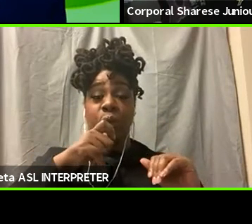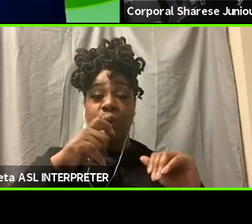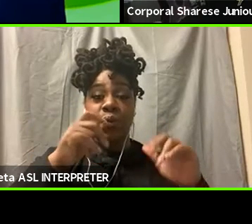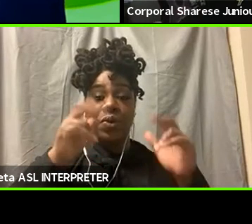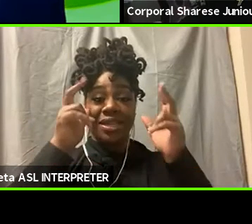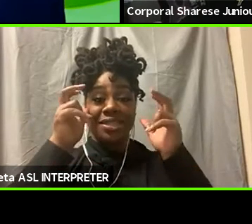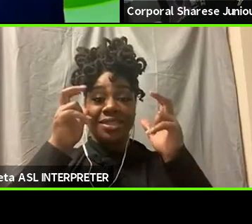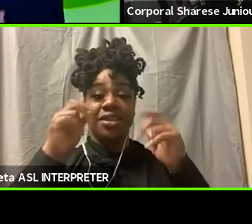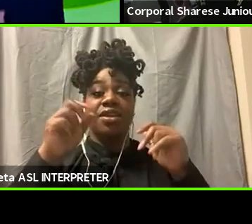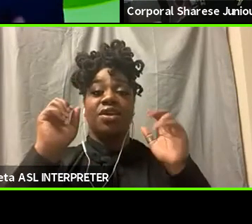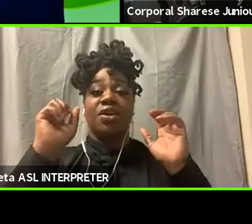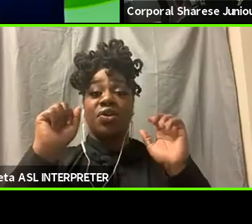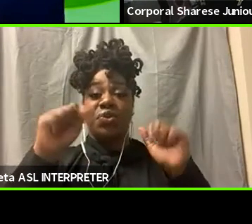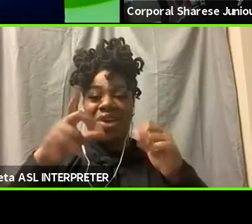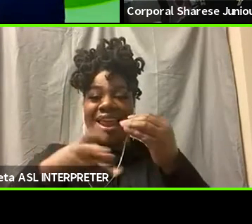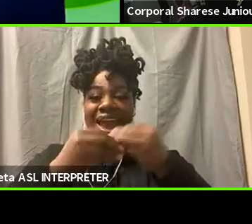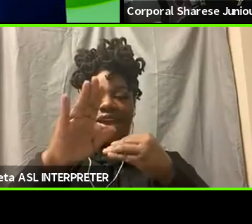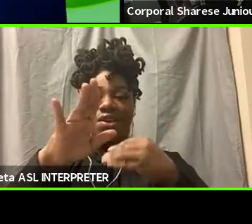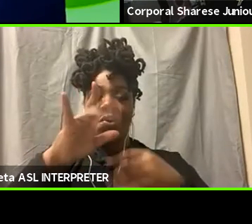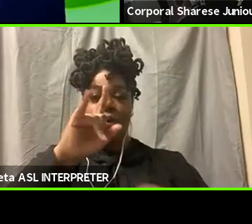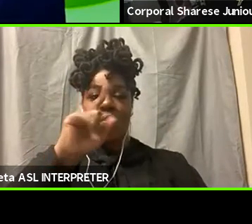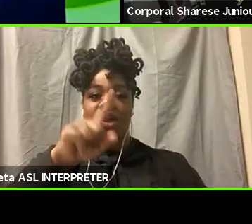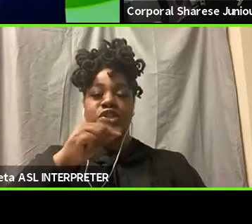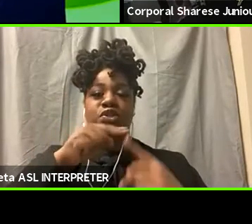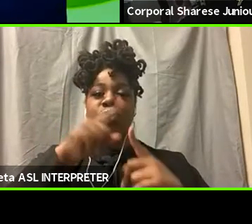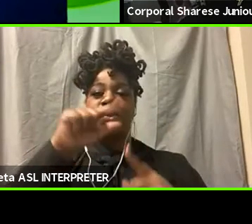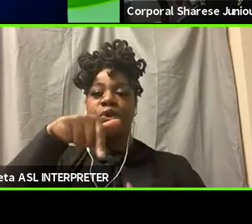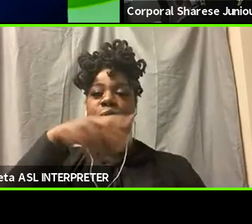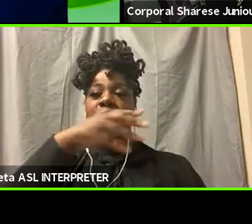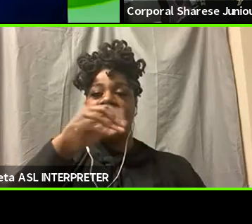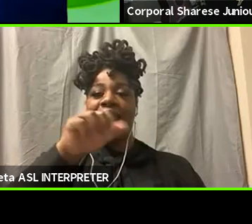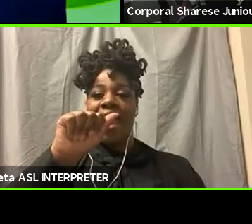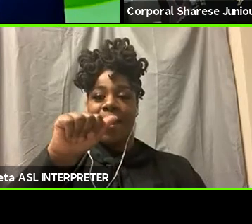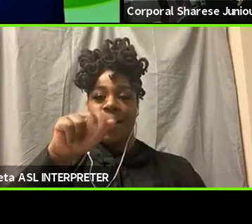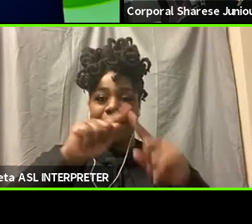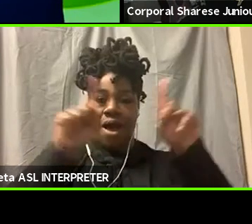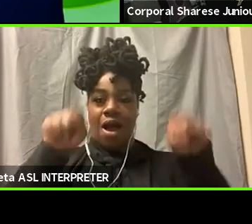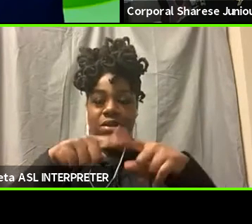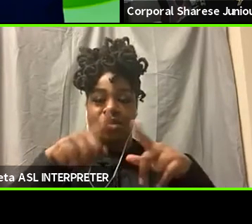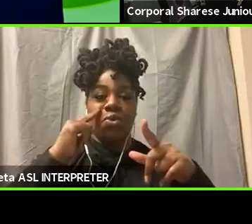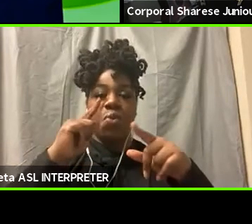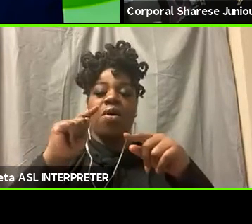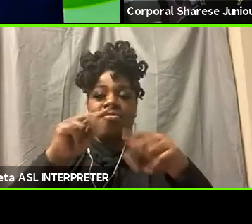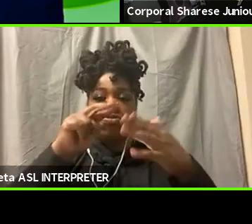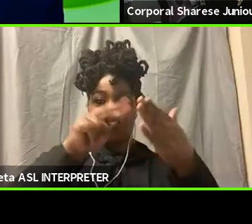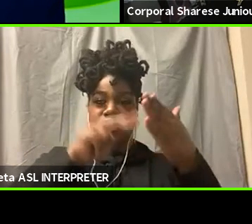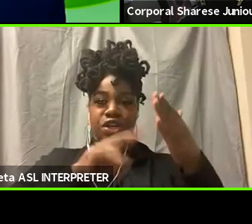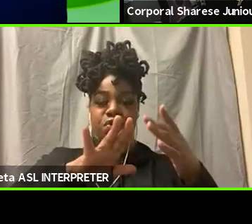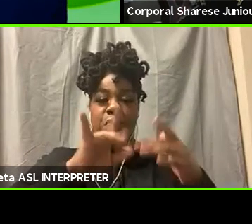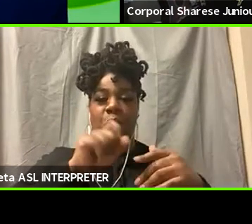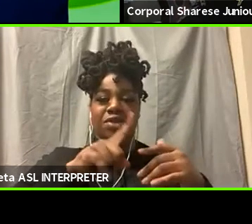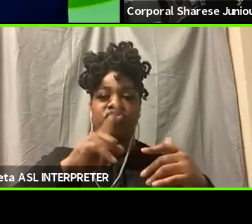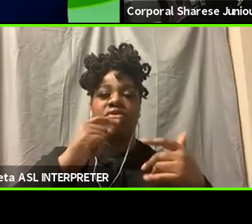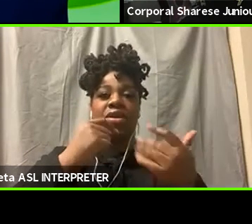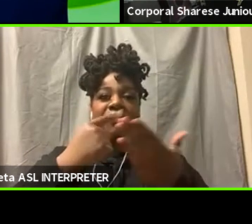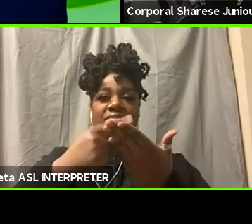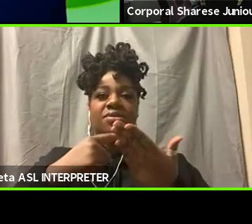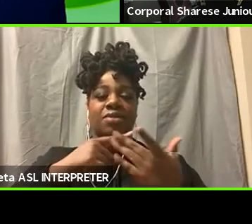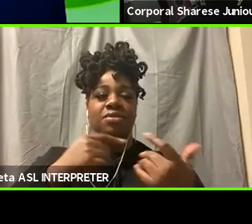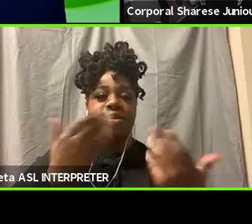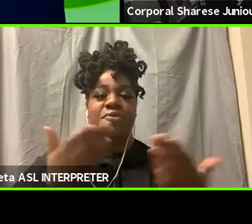questions, put in your question in the Q&A box, and we'll come back and address some of those questions in the next part of the